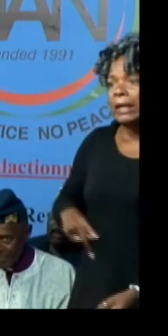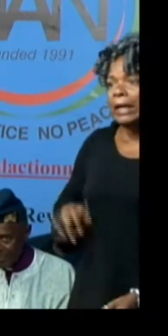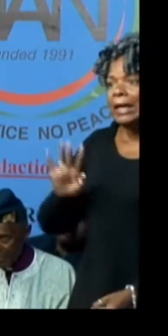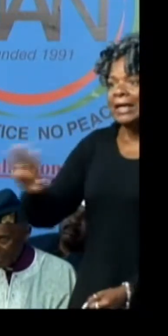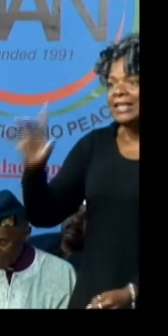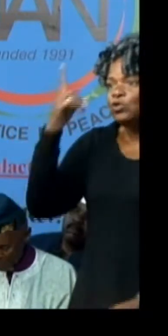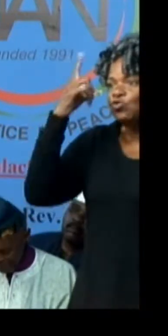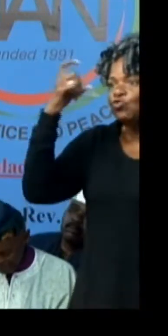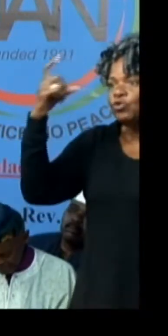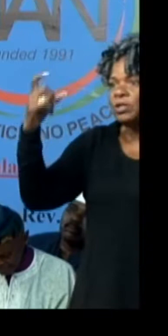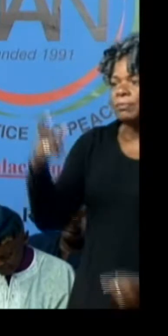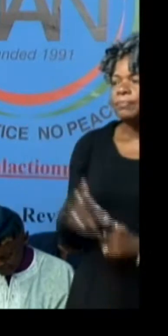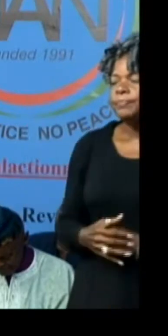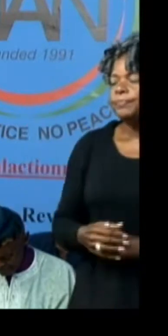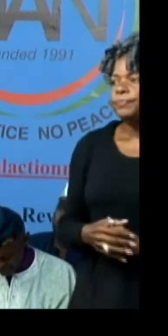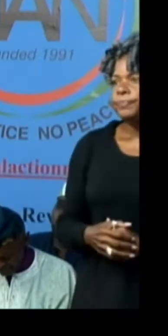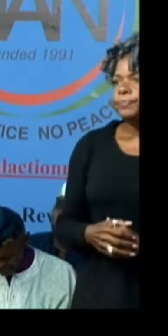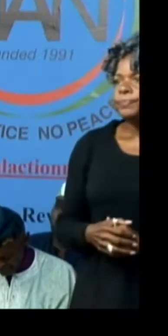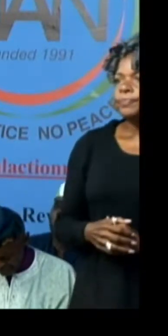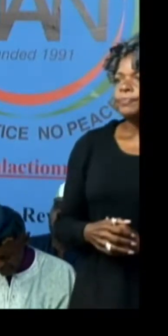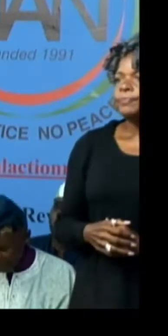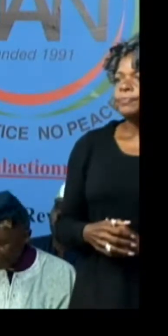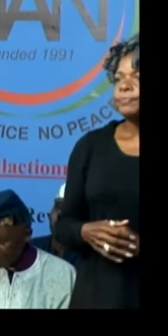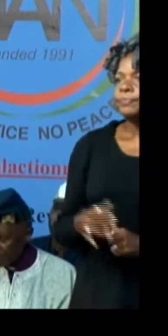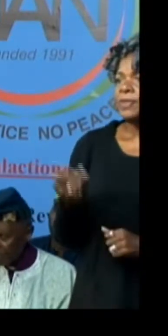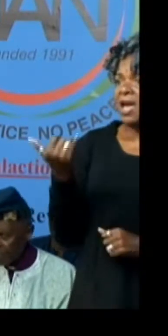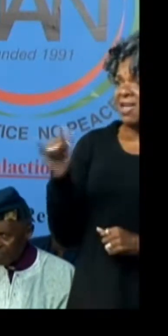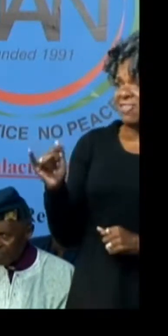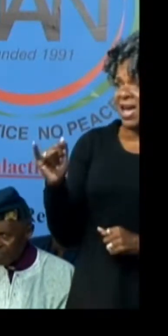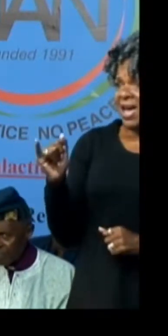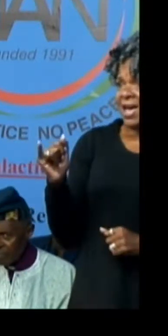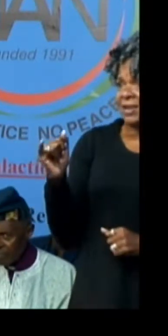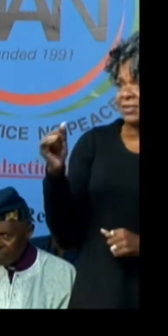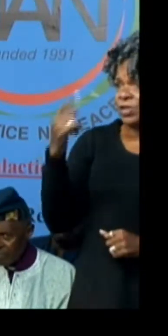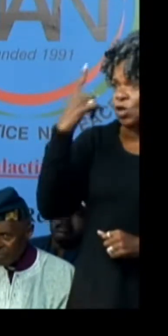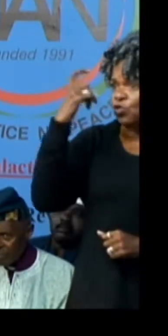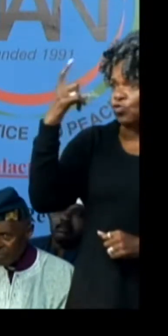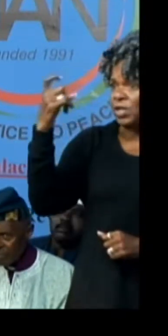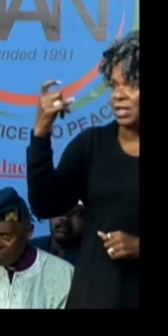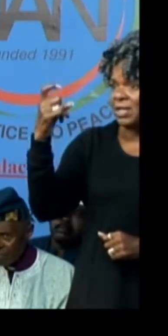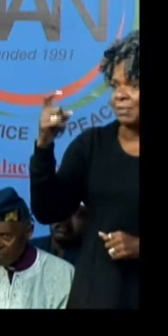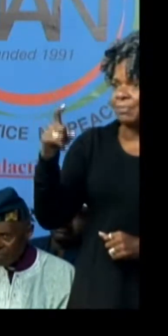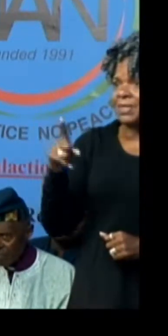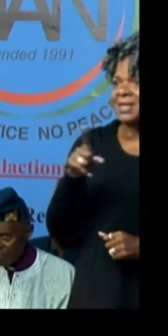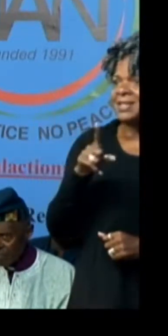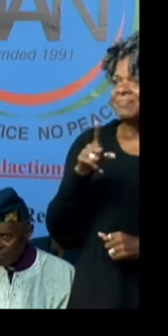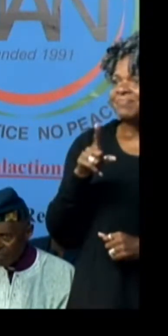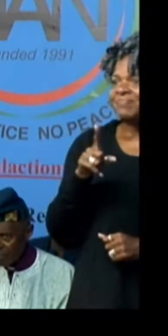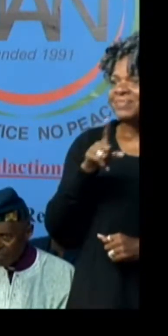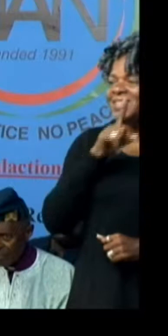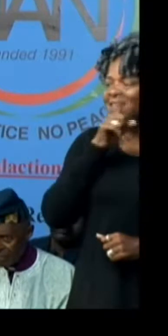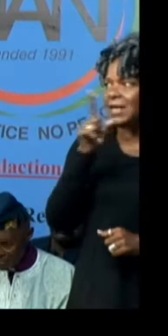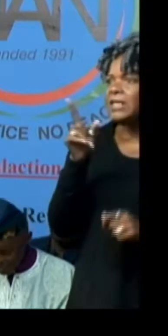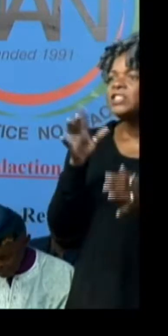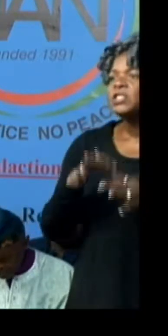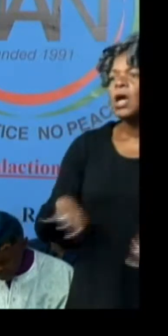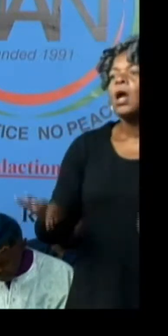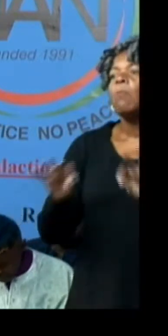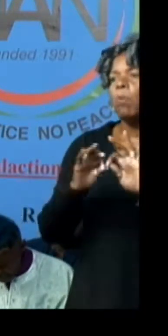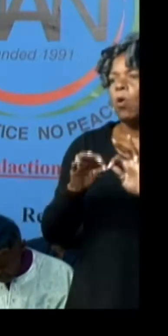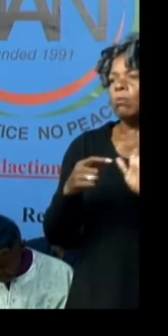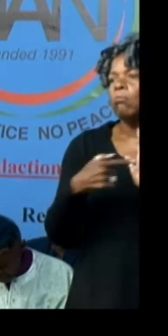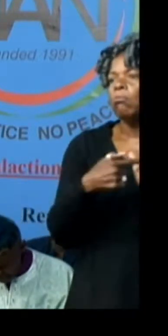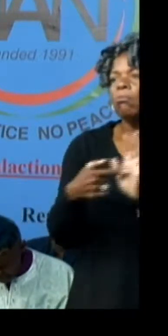that dream should not be in any way tarnished or not abided by, no matter who's